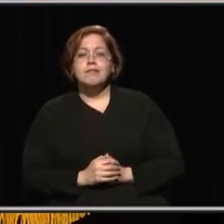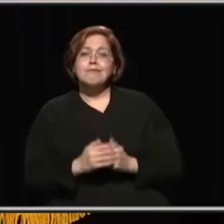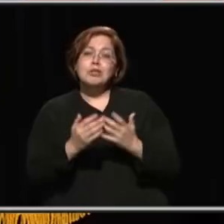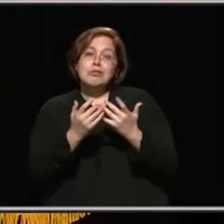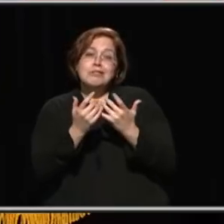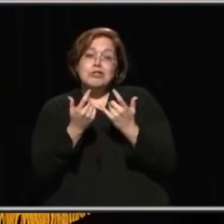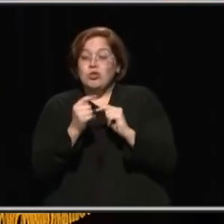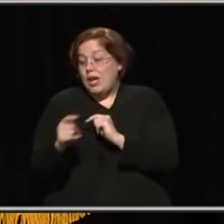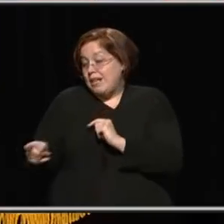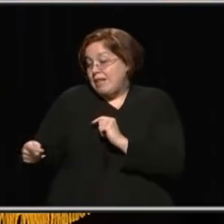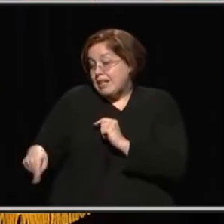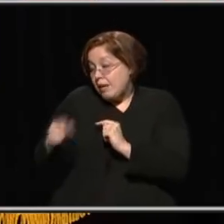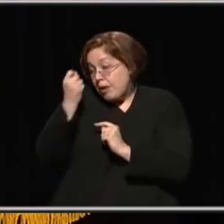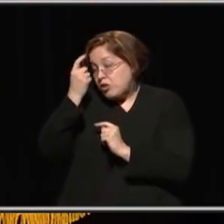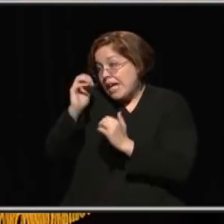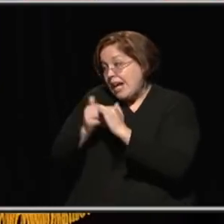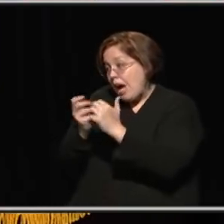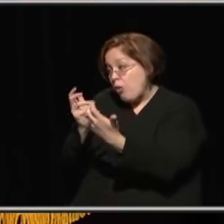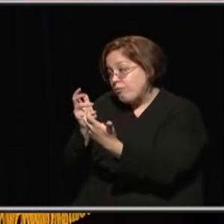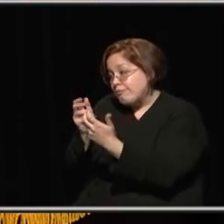to get to them what's in it for them.